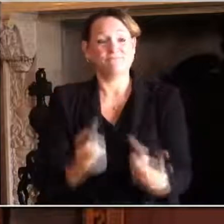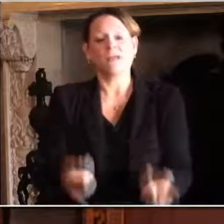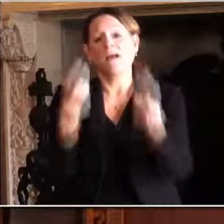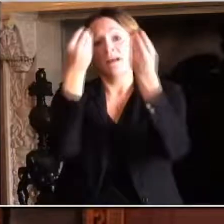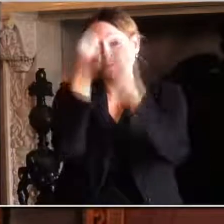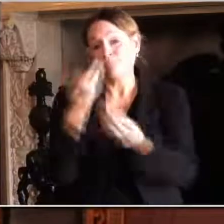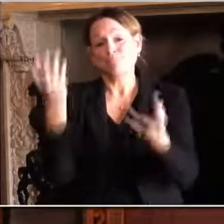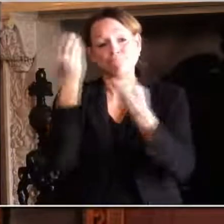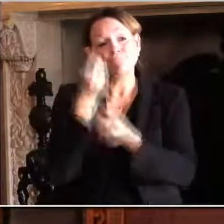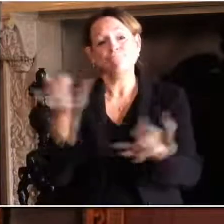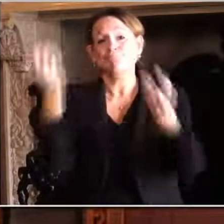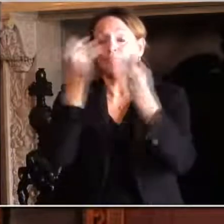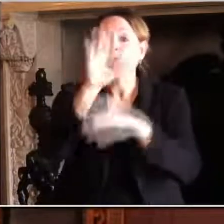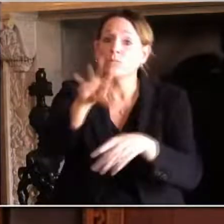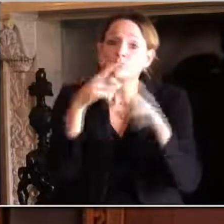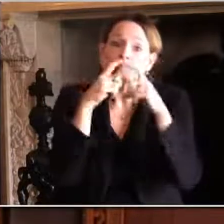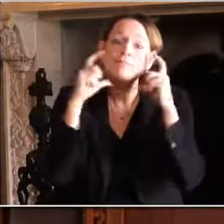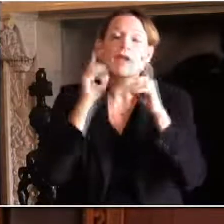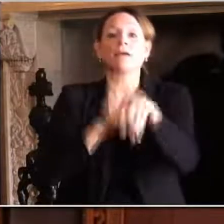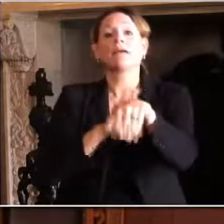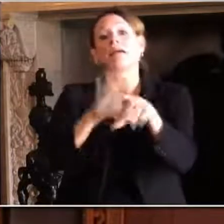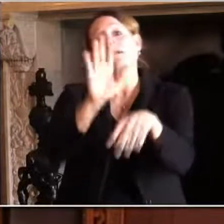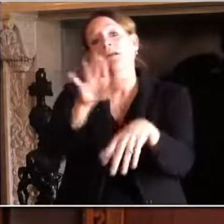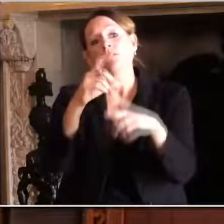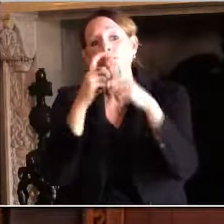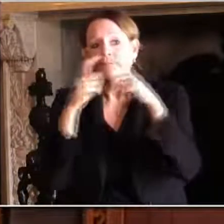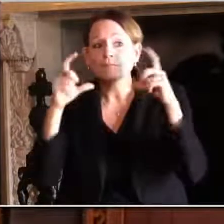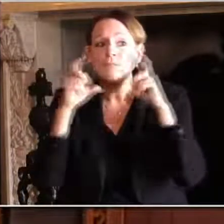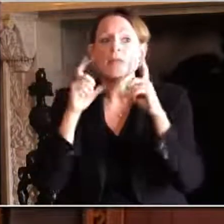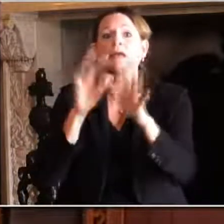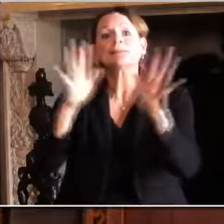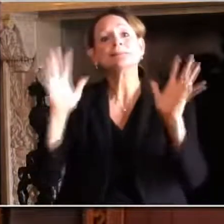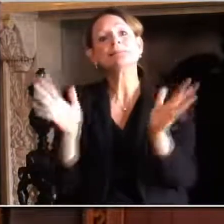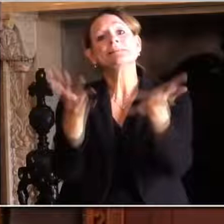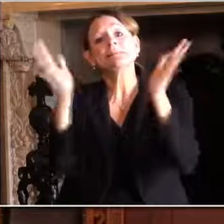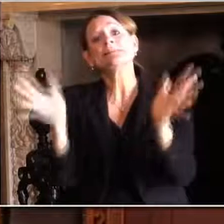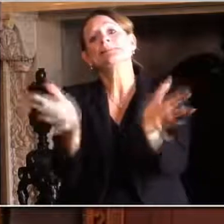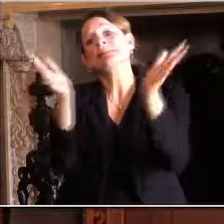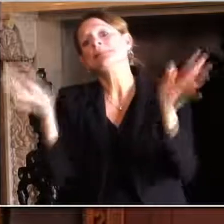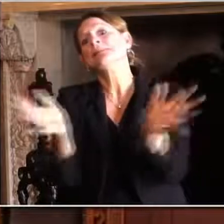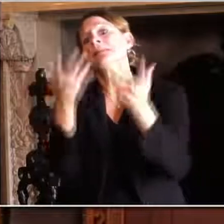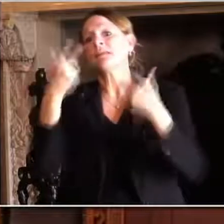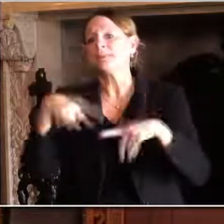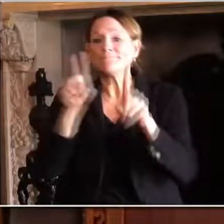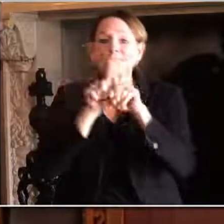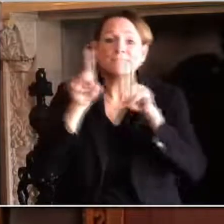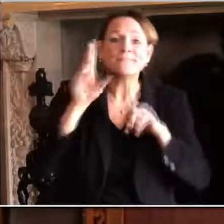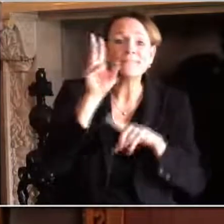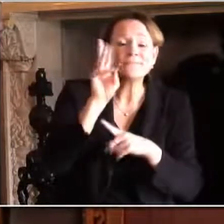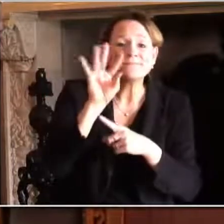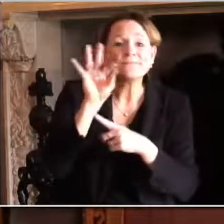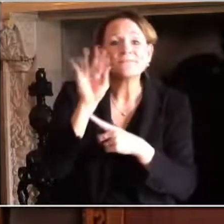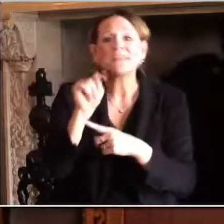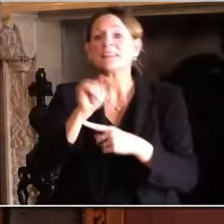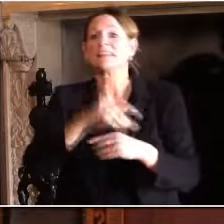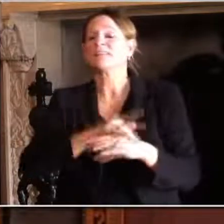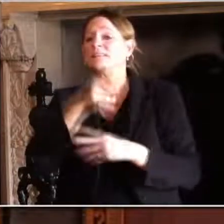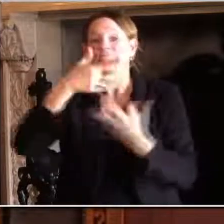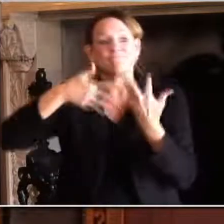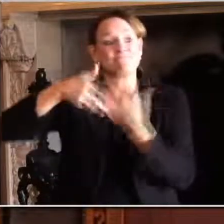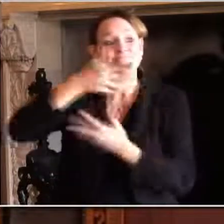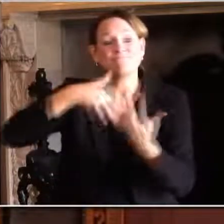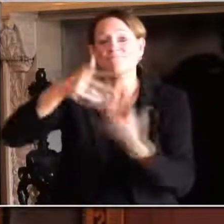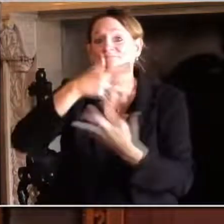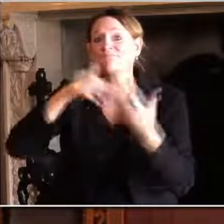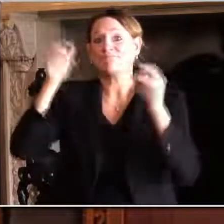mask, stay 6 feet apart, making sure that you don't hang out in a small space with a whole bunch of other